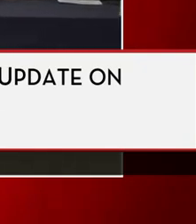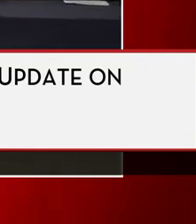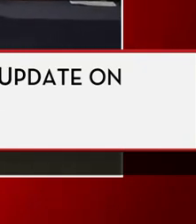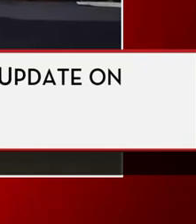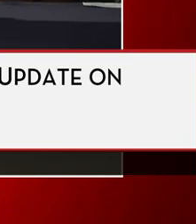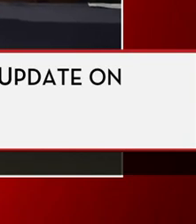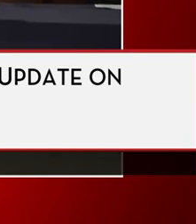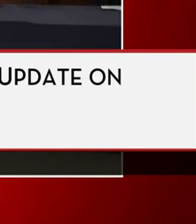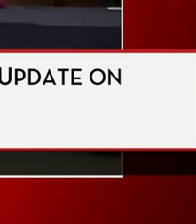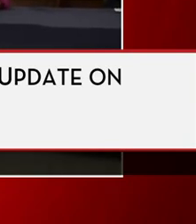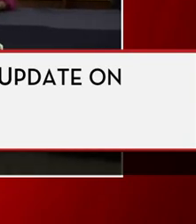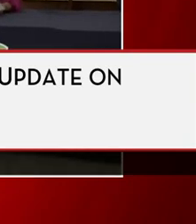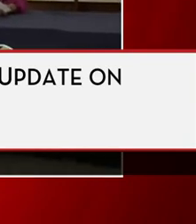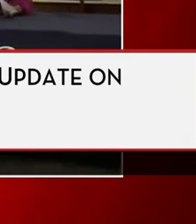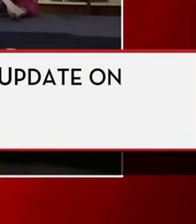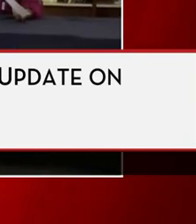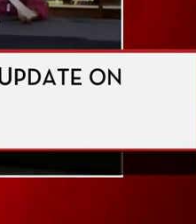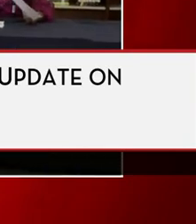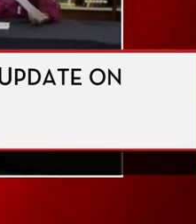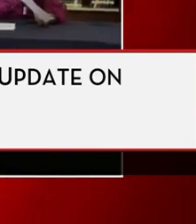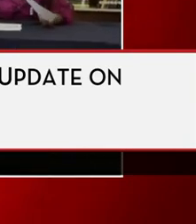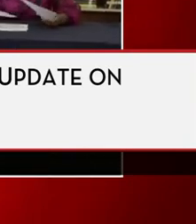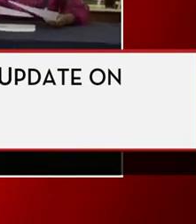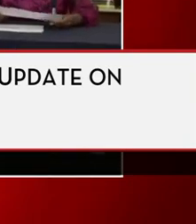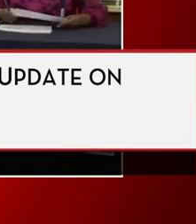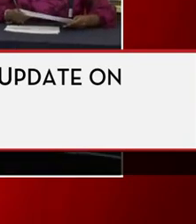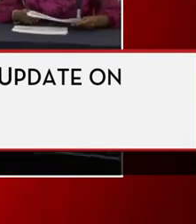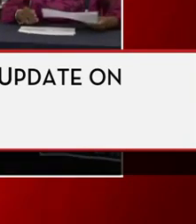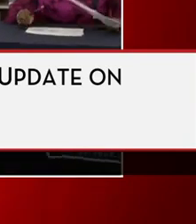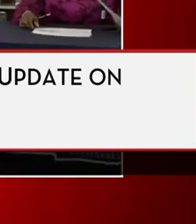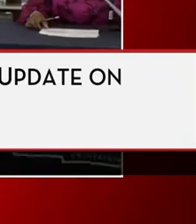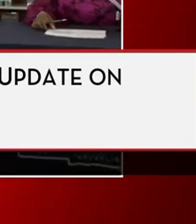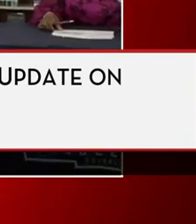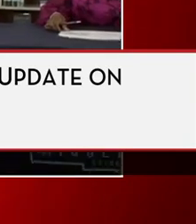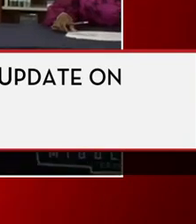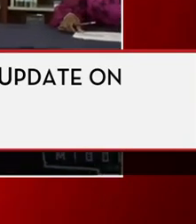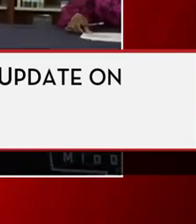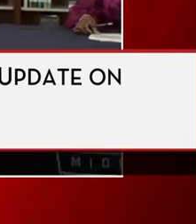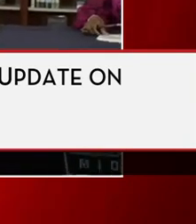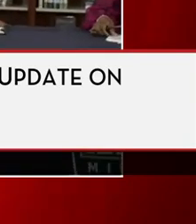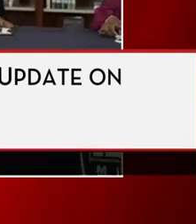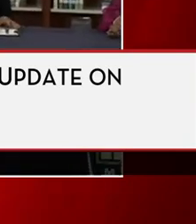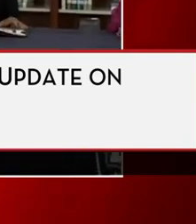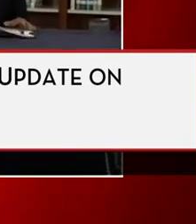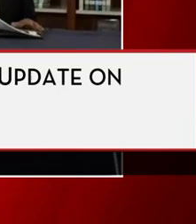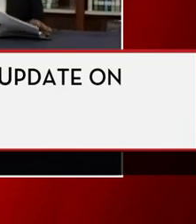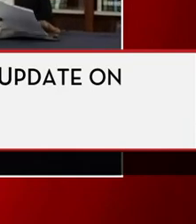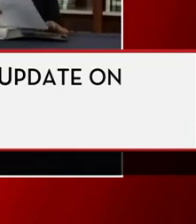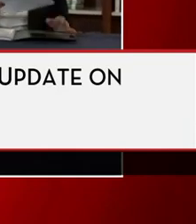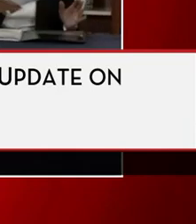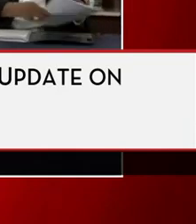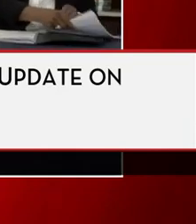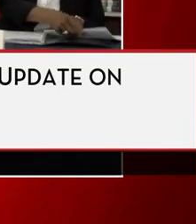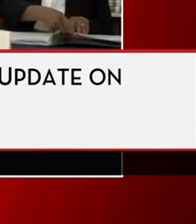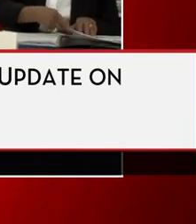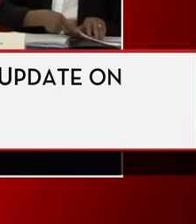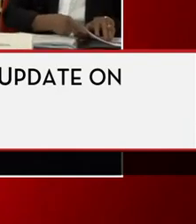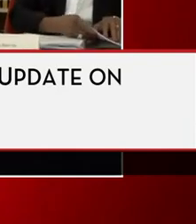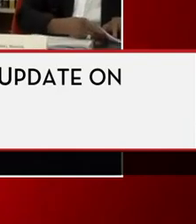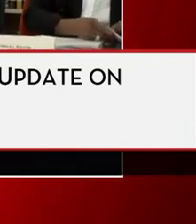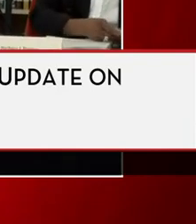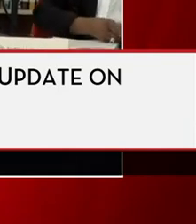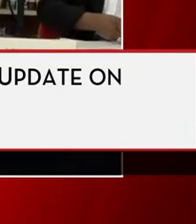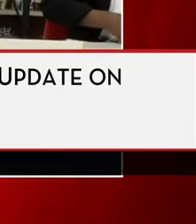were comfortable in their new environment and how they made lessons that were suiting to the new settings. In fact, I